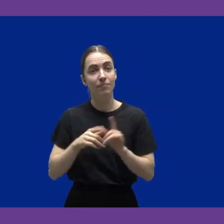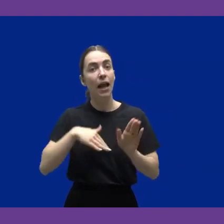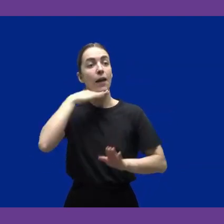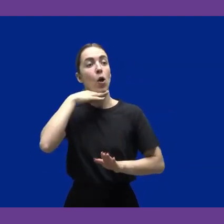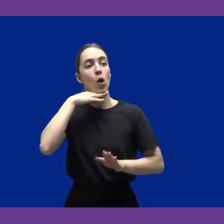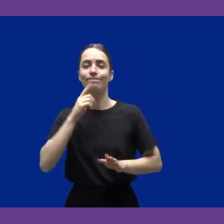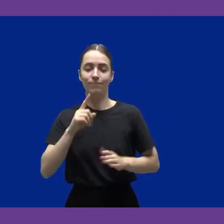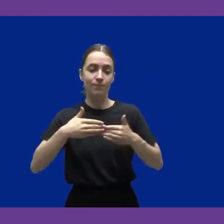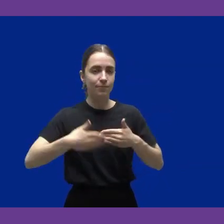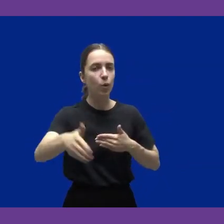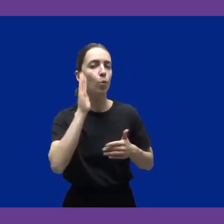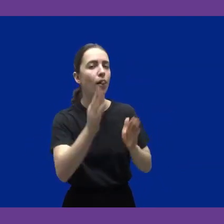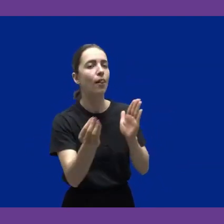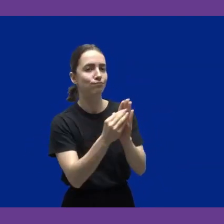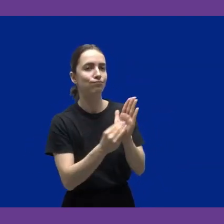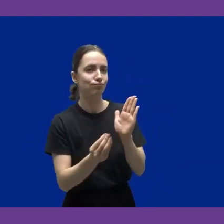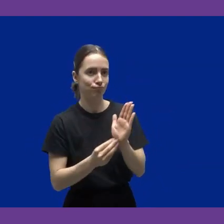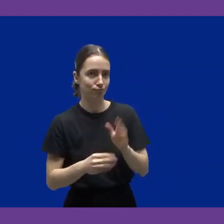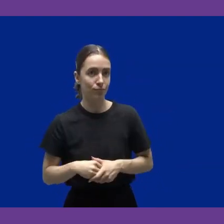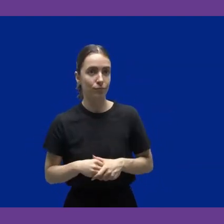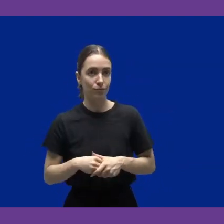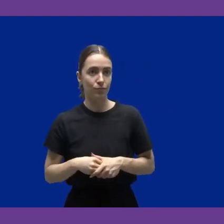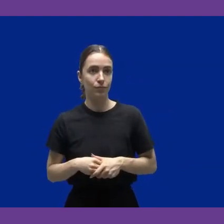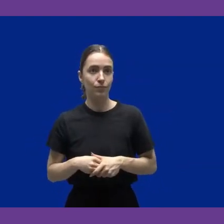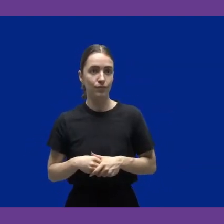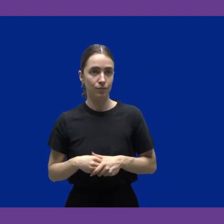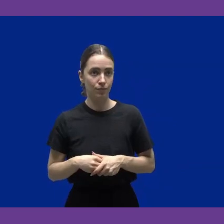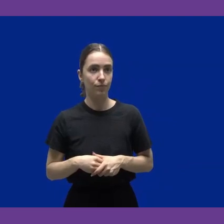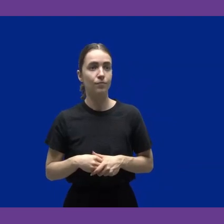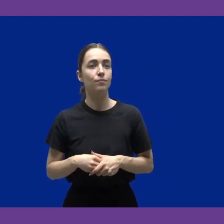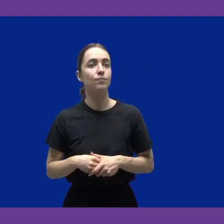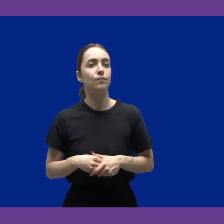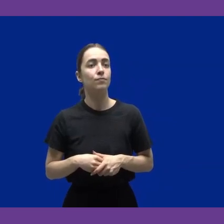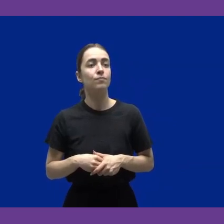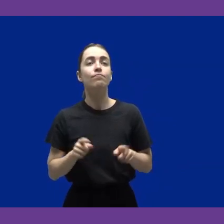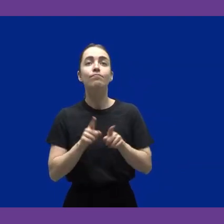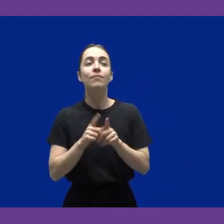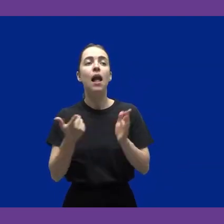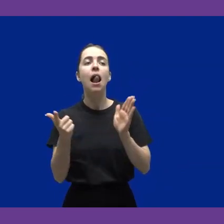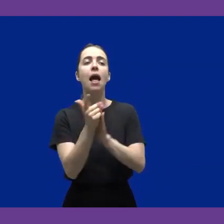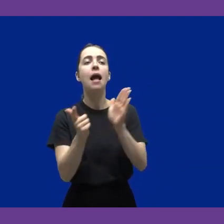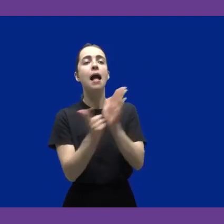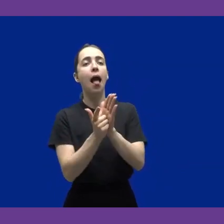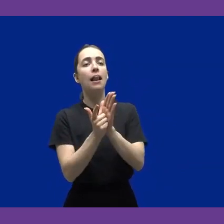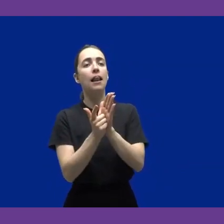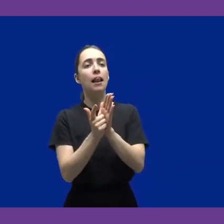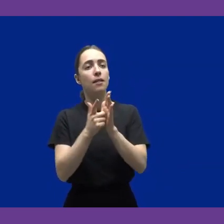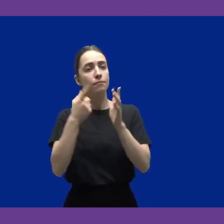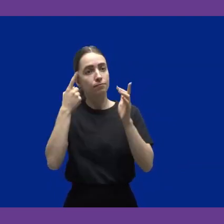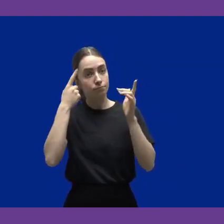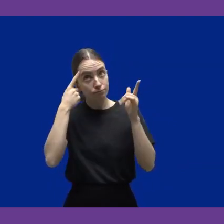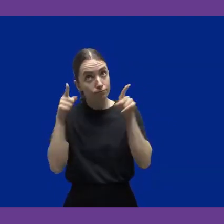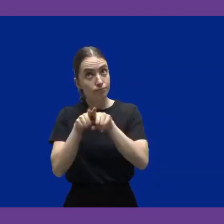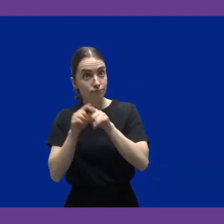conformity, but it doesn't have any legal effect. That's what is important for you to know. Then again, another question on the scope